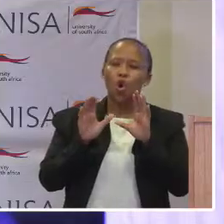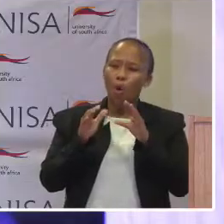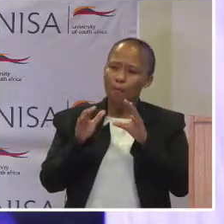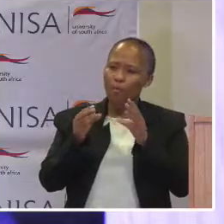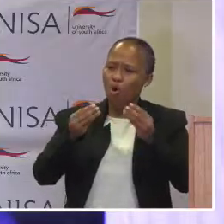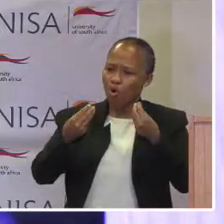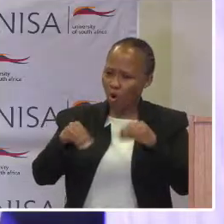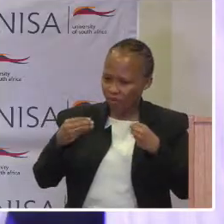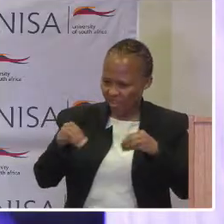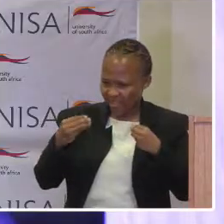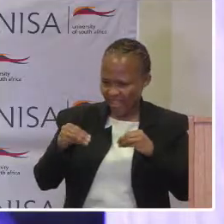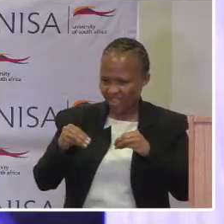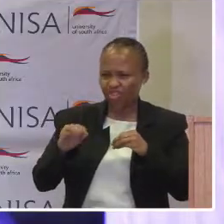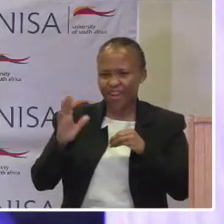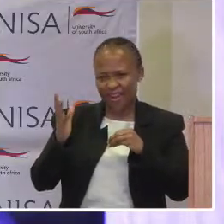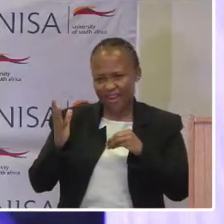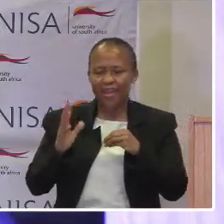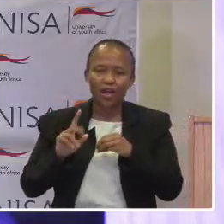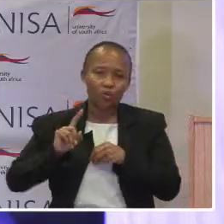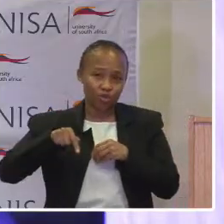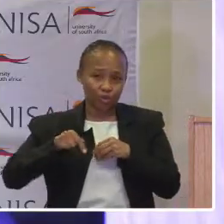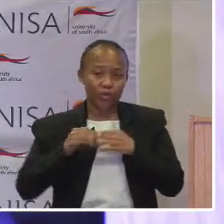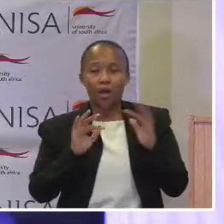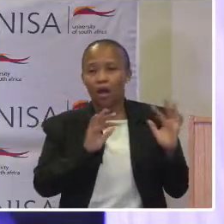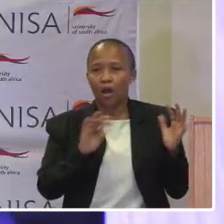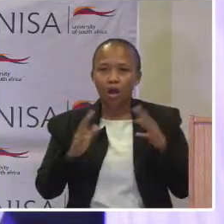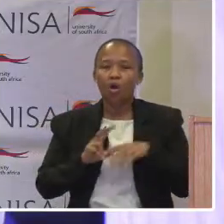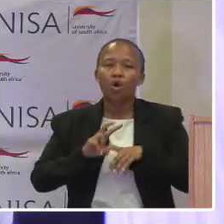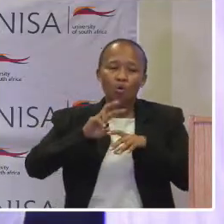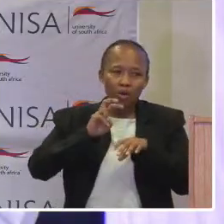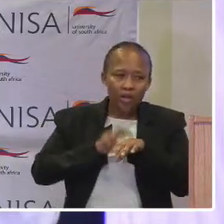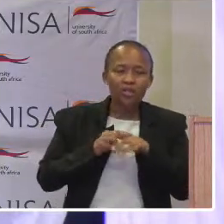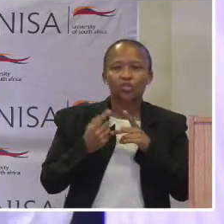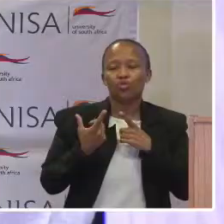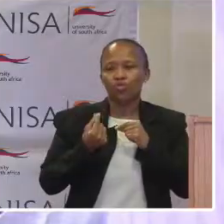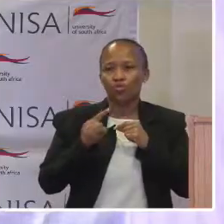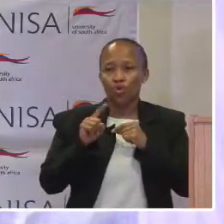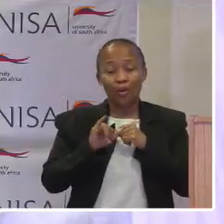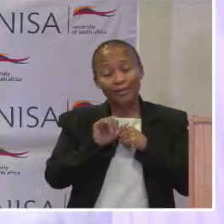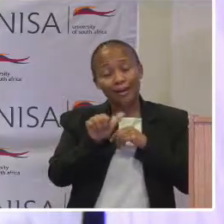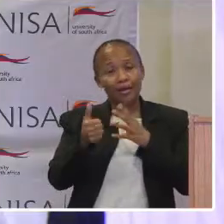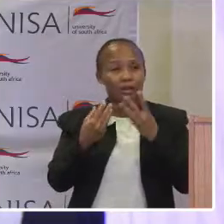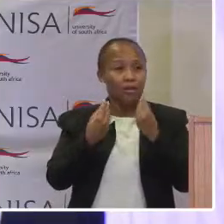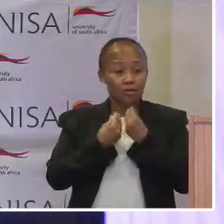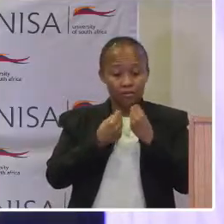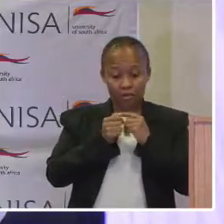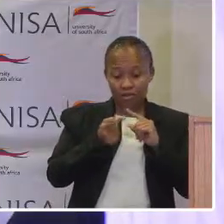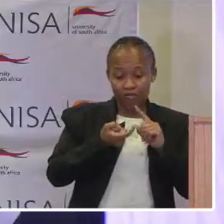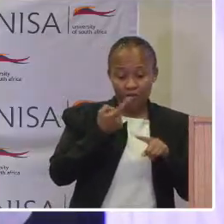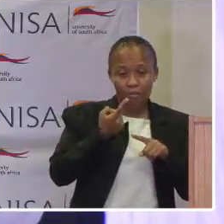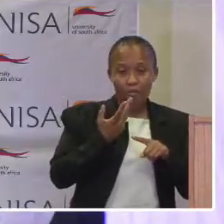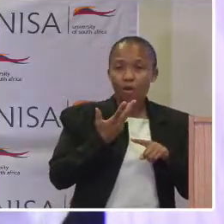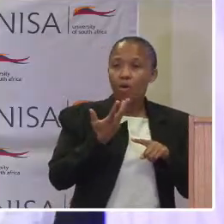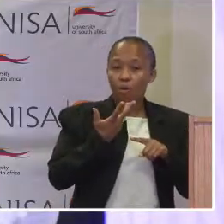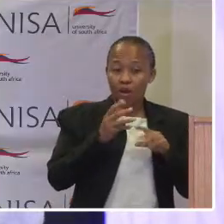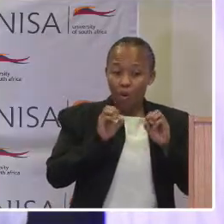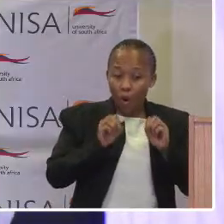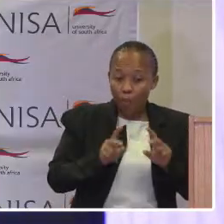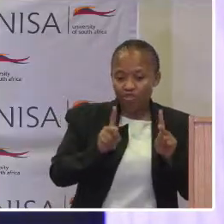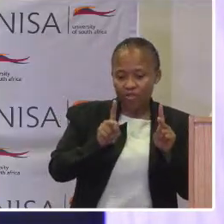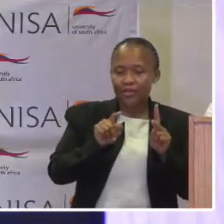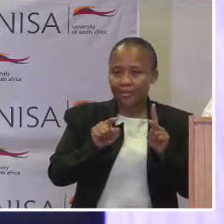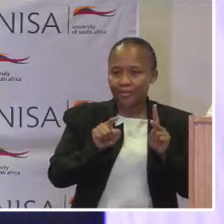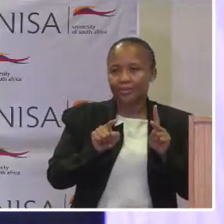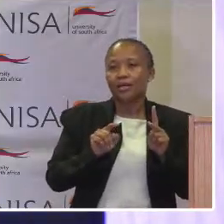in terms of the DITTC, where you need to commercialize some of the interesting IP that comes out of these opportunities.